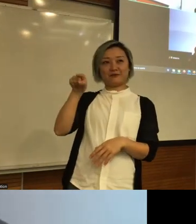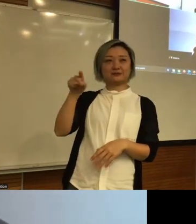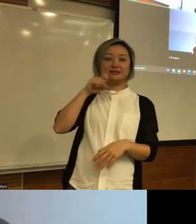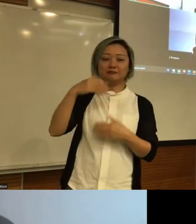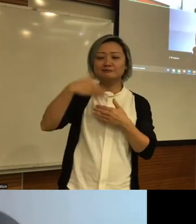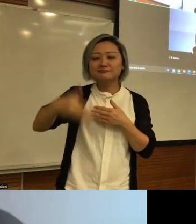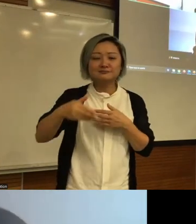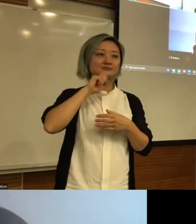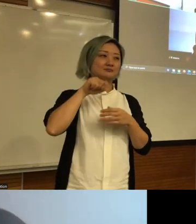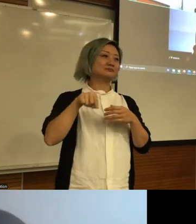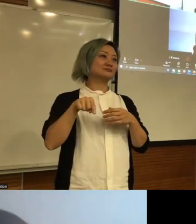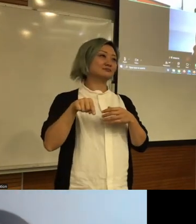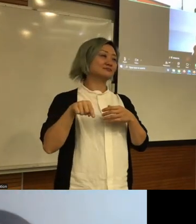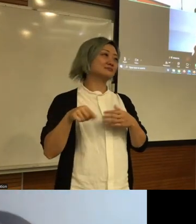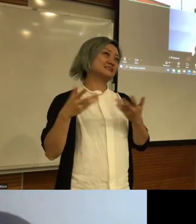not